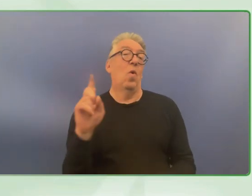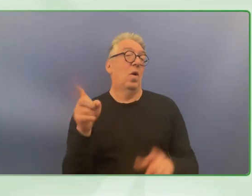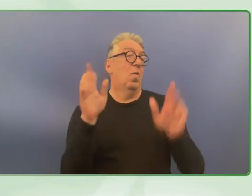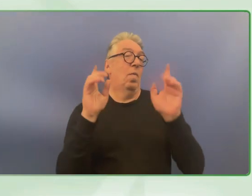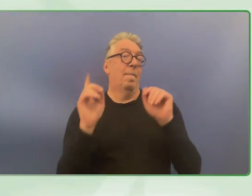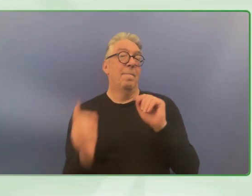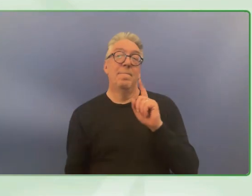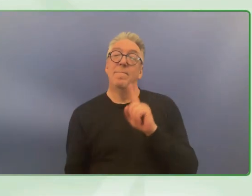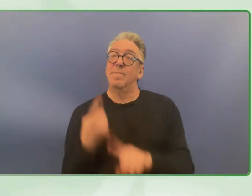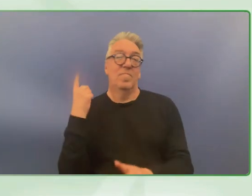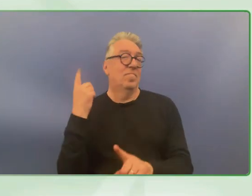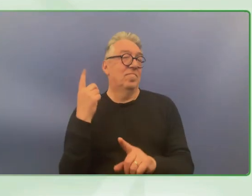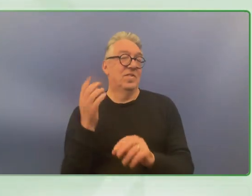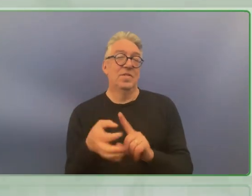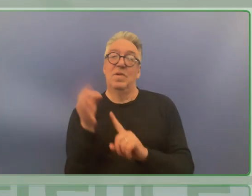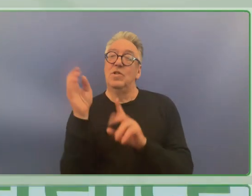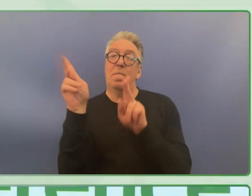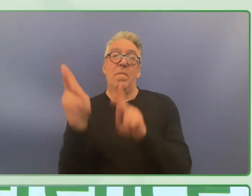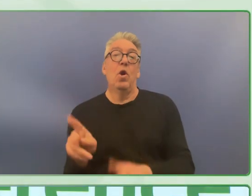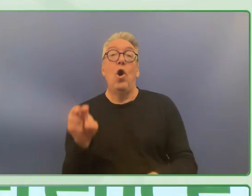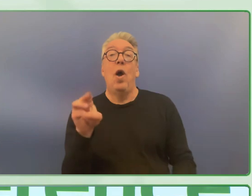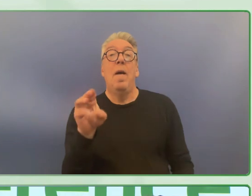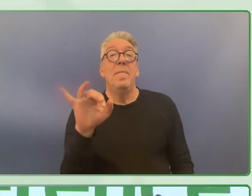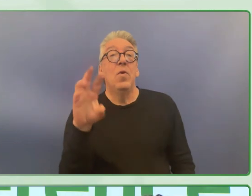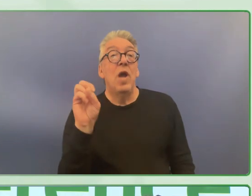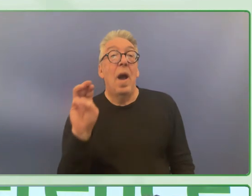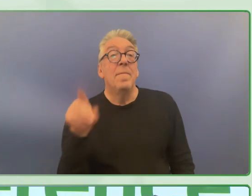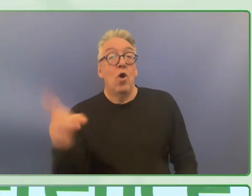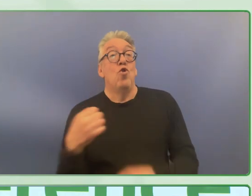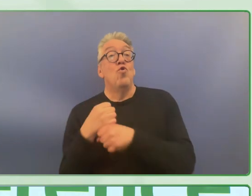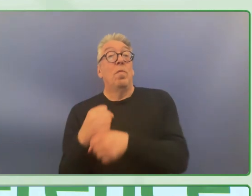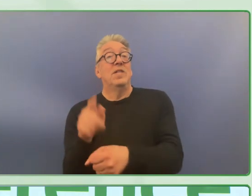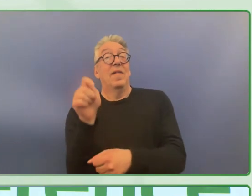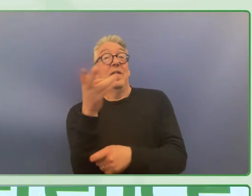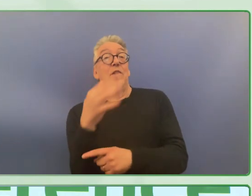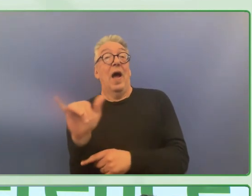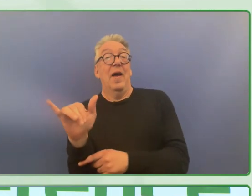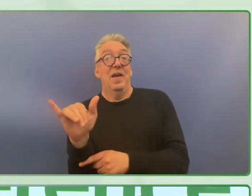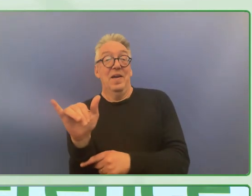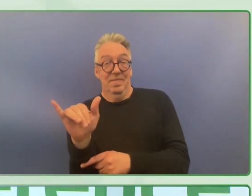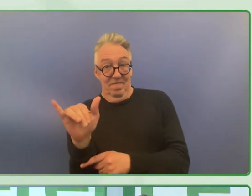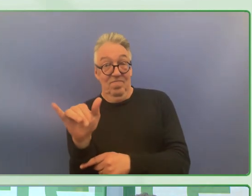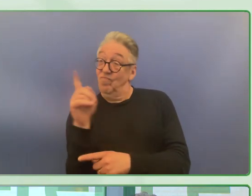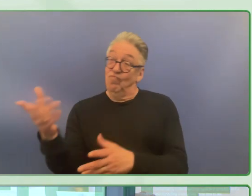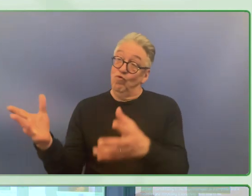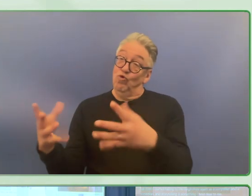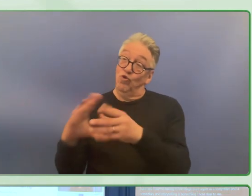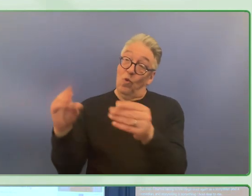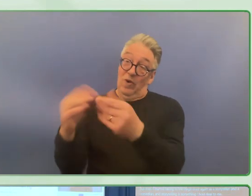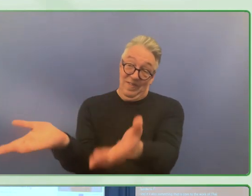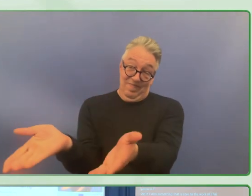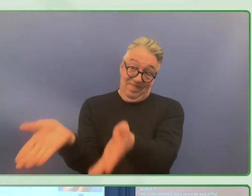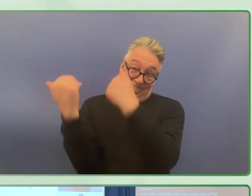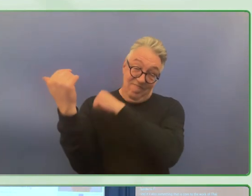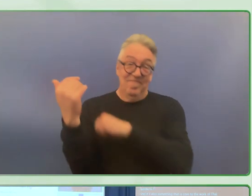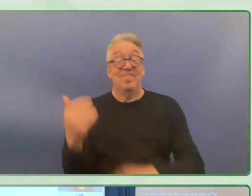life. We have here Mariam representing TAI. And Mariam, tell us a story. Well, first of all,